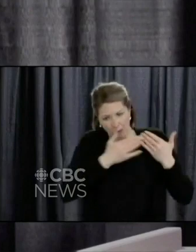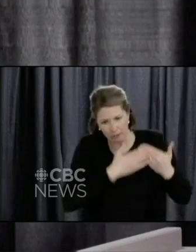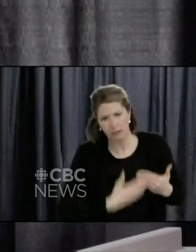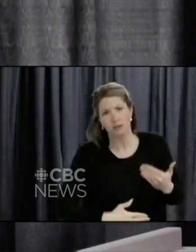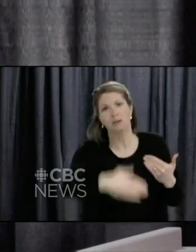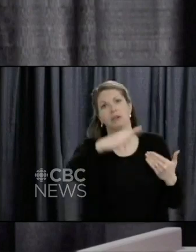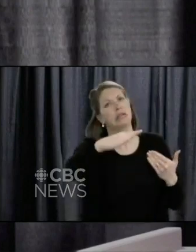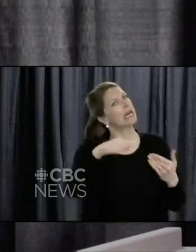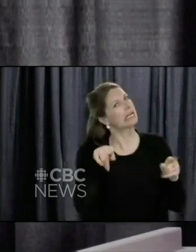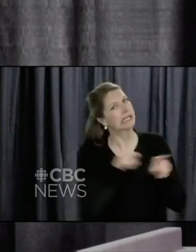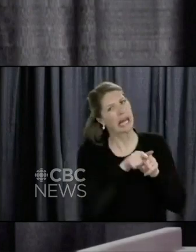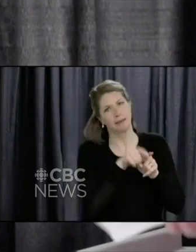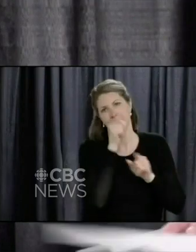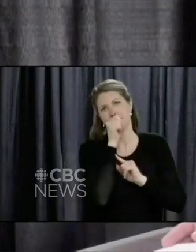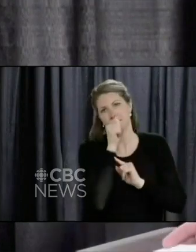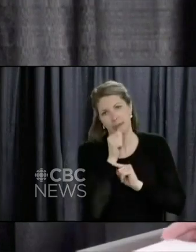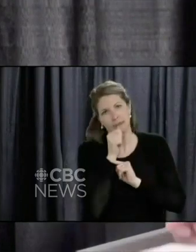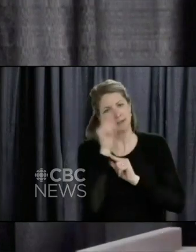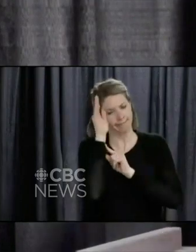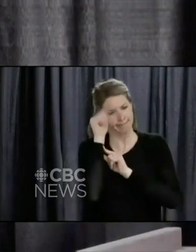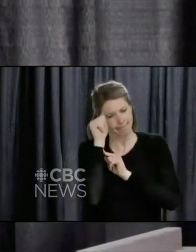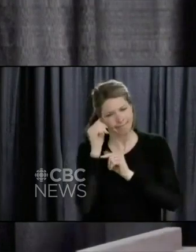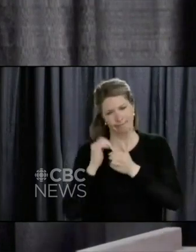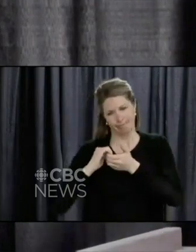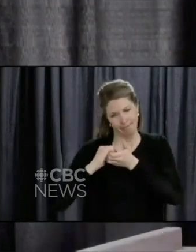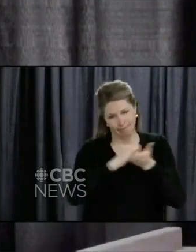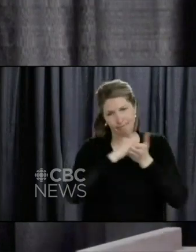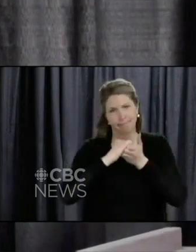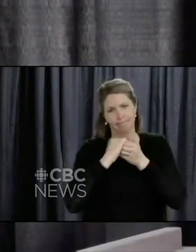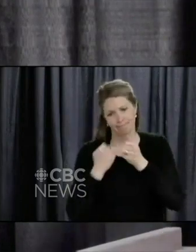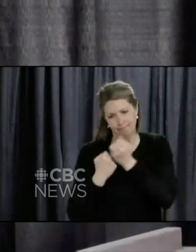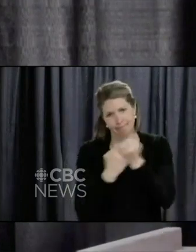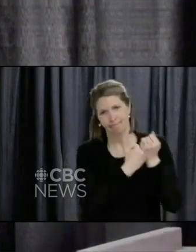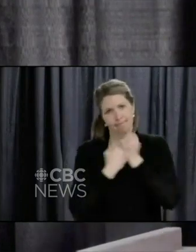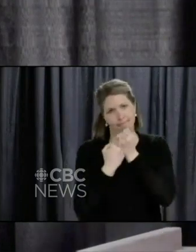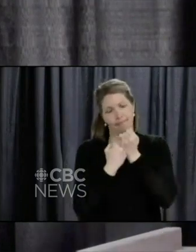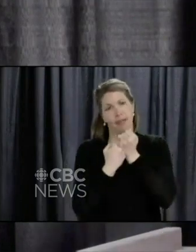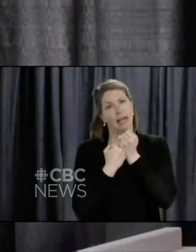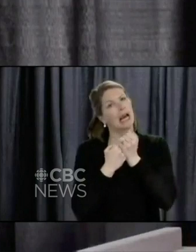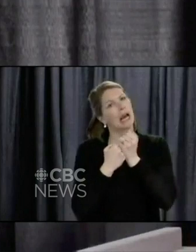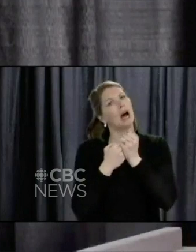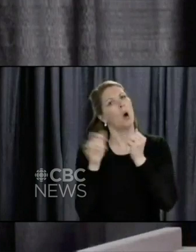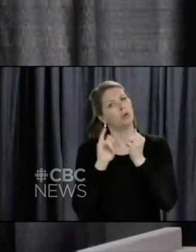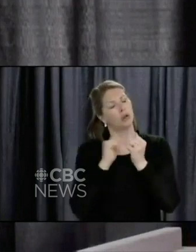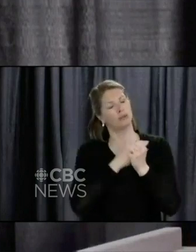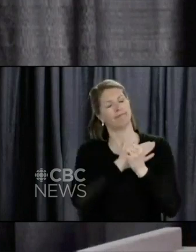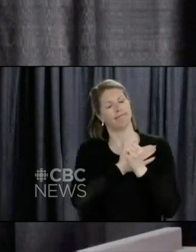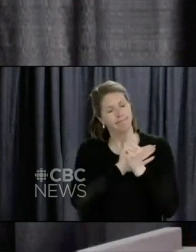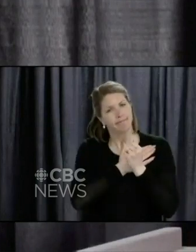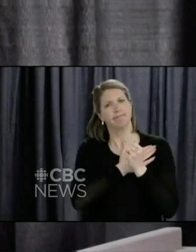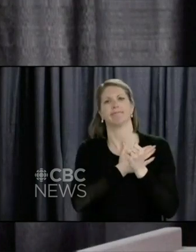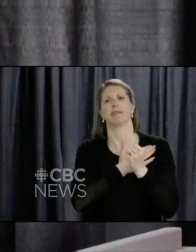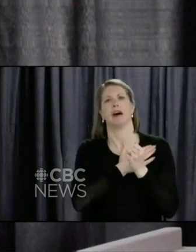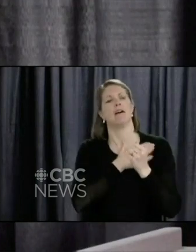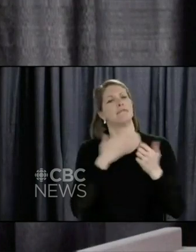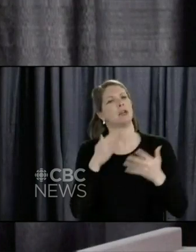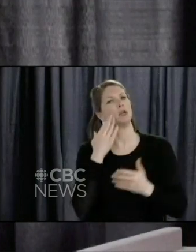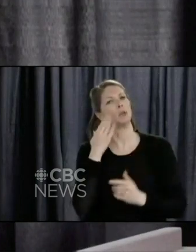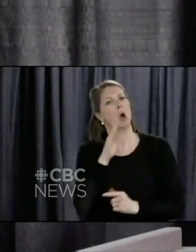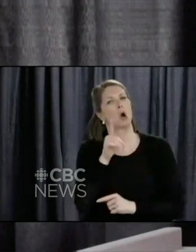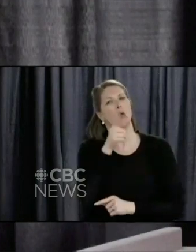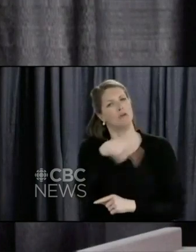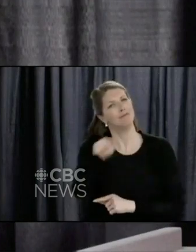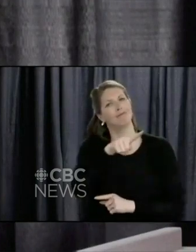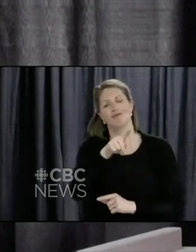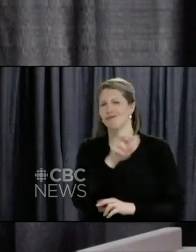and perseverance, and we must remain united, supportive, and compassionate. I know you, Newfoundland and Labrador, and I